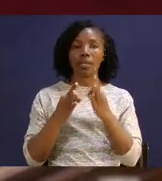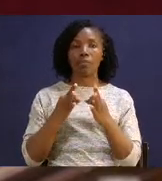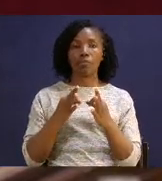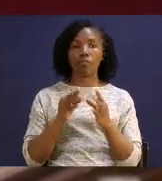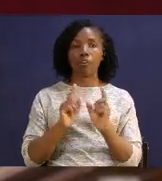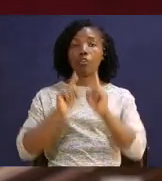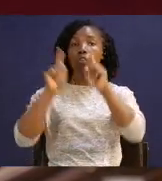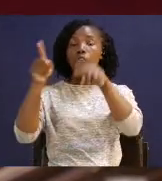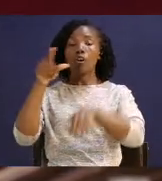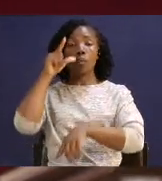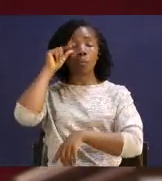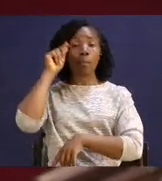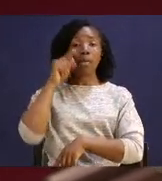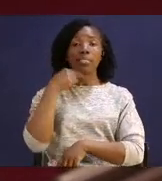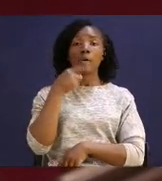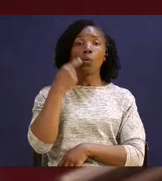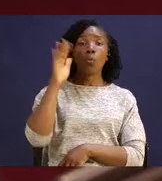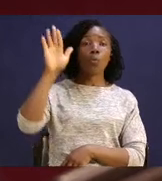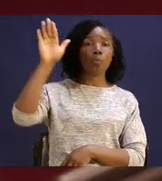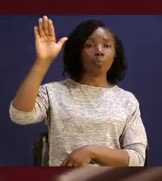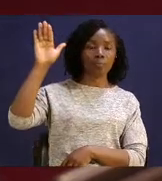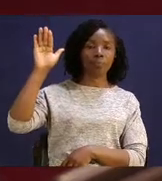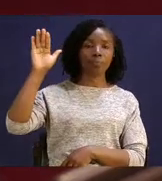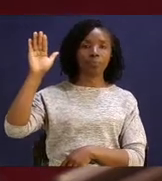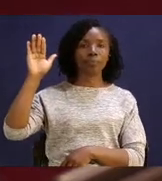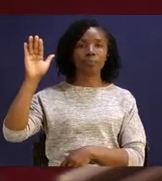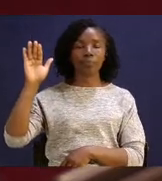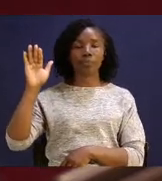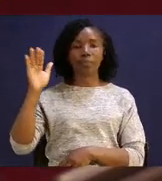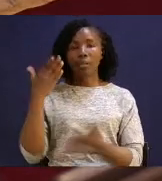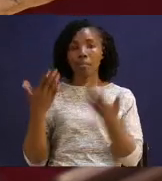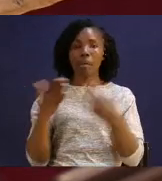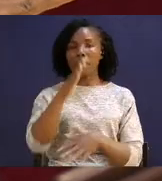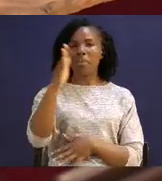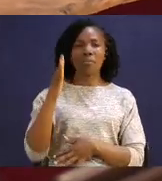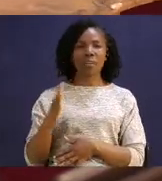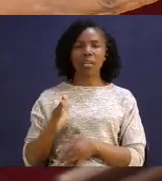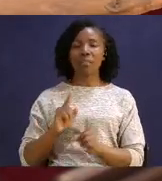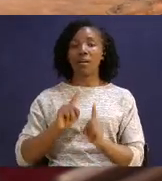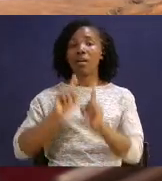I'm asking, how many are sitting here? You have never been to Mombasa.